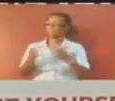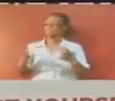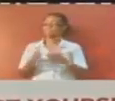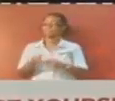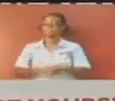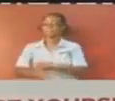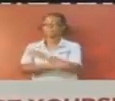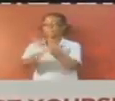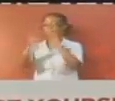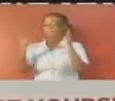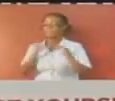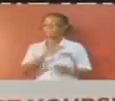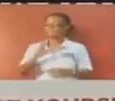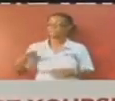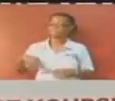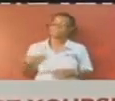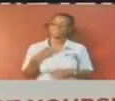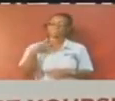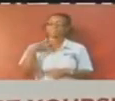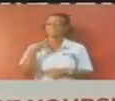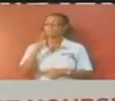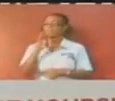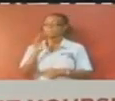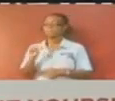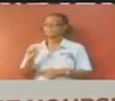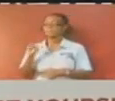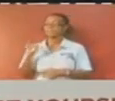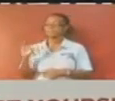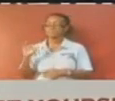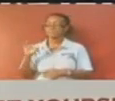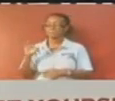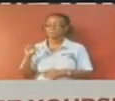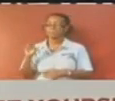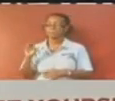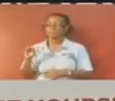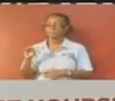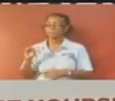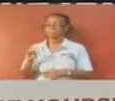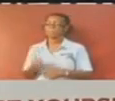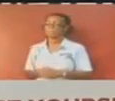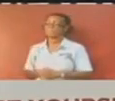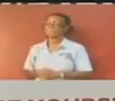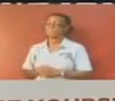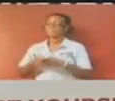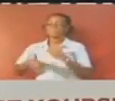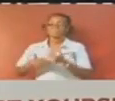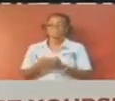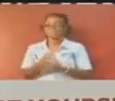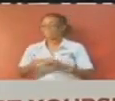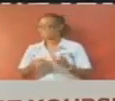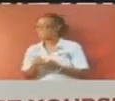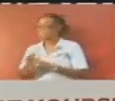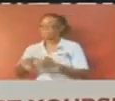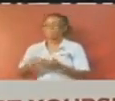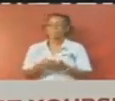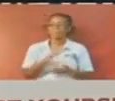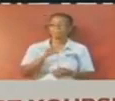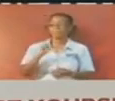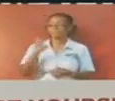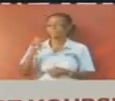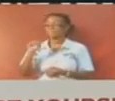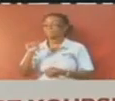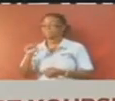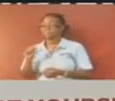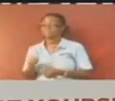Chief Medical Officer, Dr. Richards, Dr. Hines, ladies and gentlemen of the media, members of the vegan